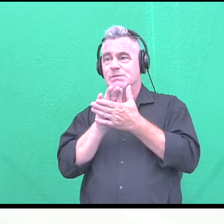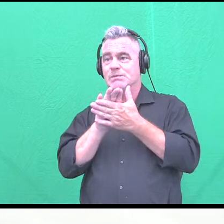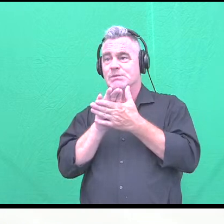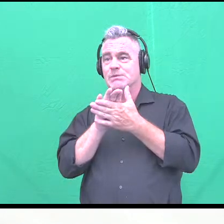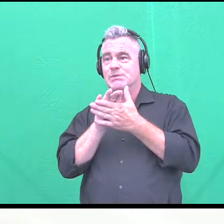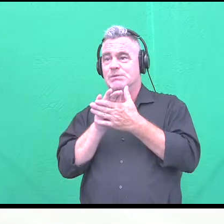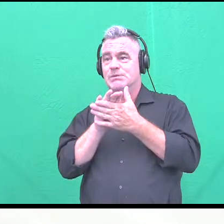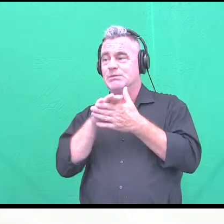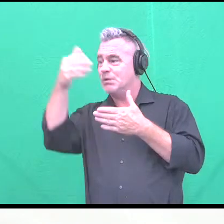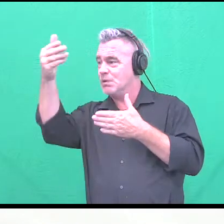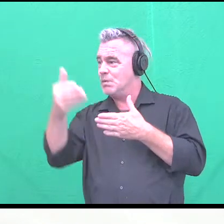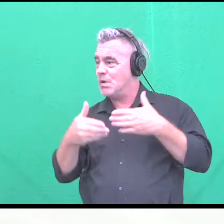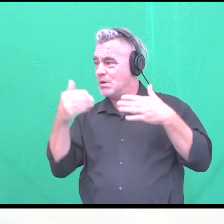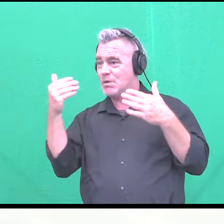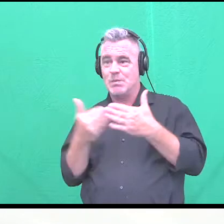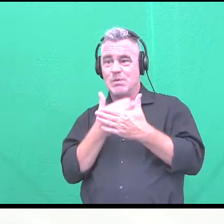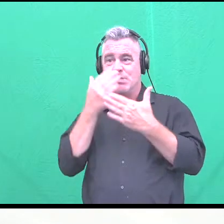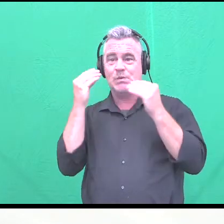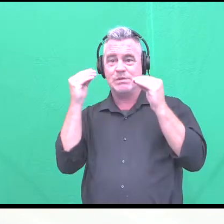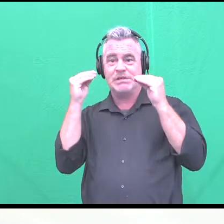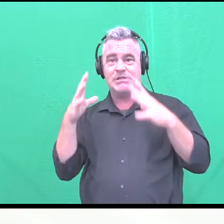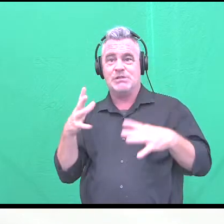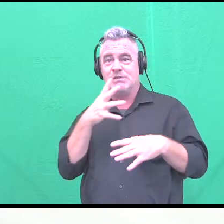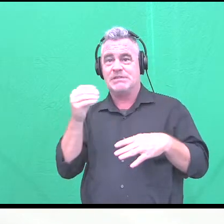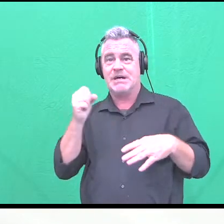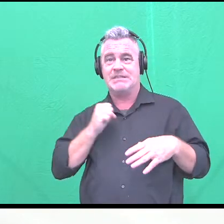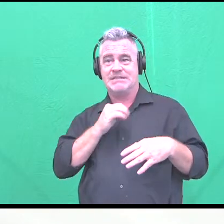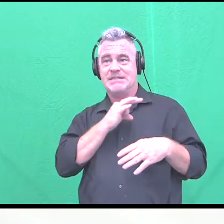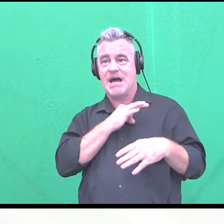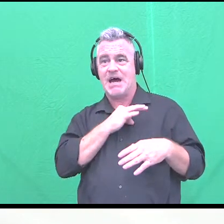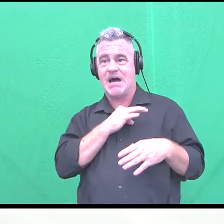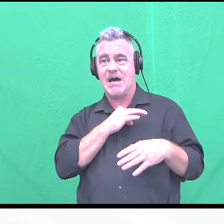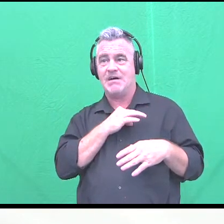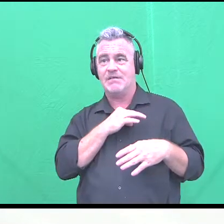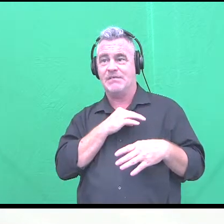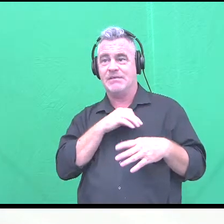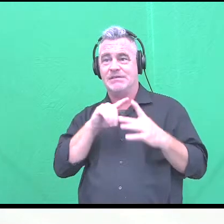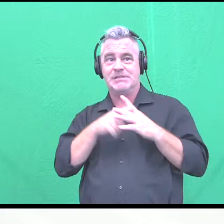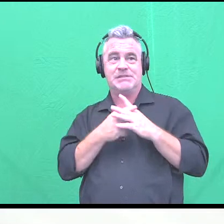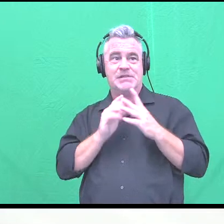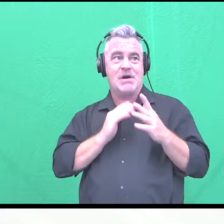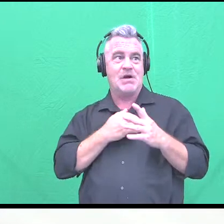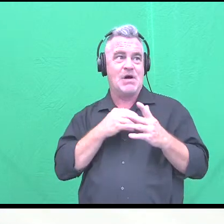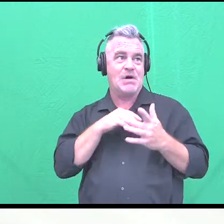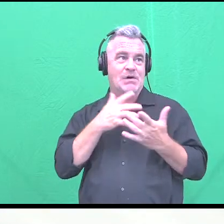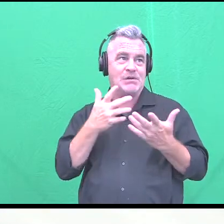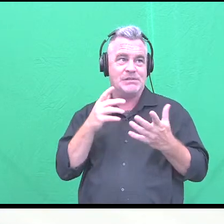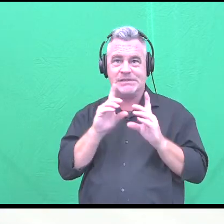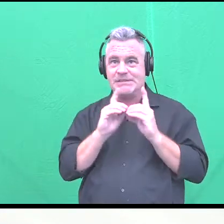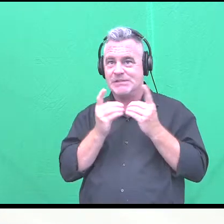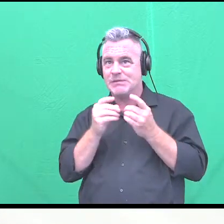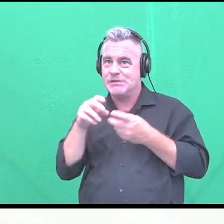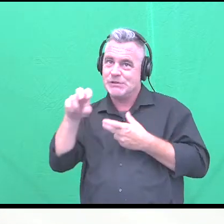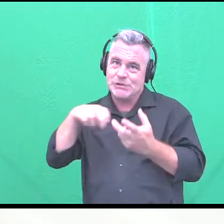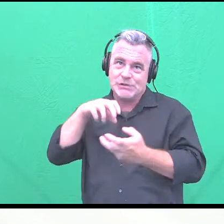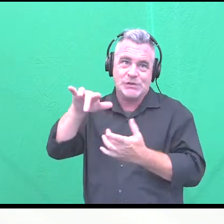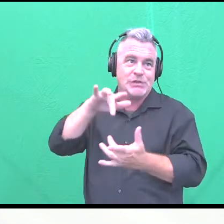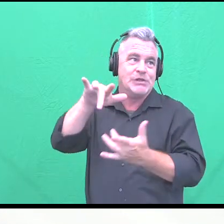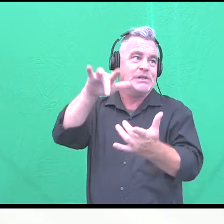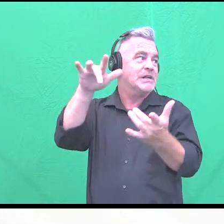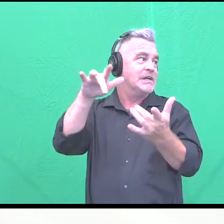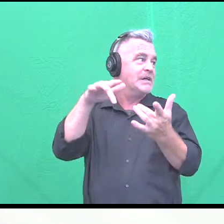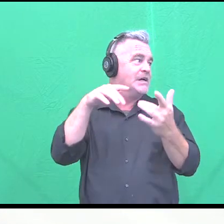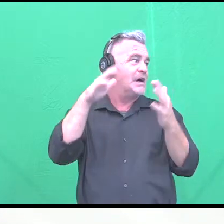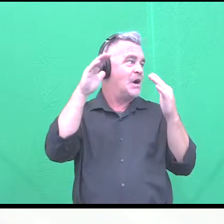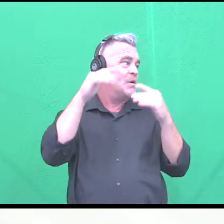want to welcome all the new teachers and staff that are going to be beginning your journey with our district. I hope you find it